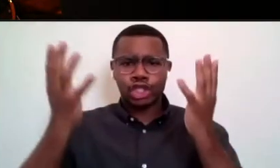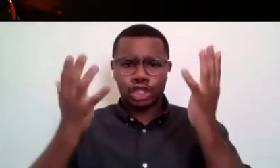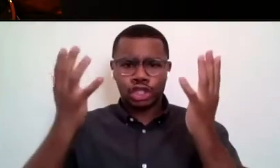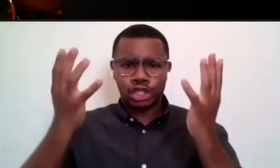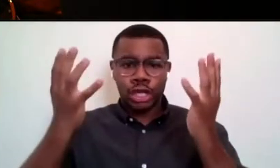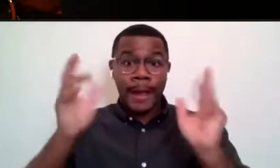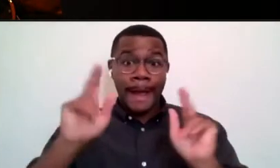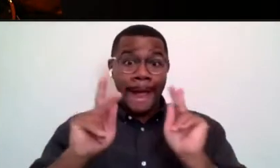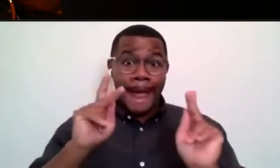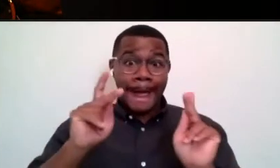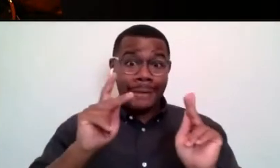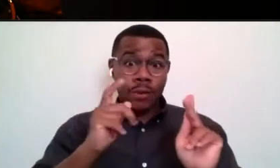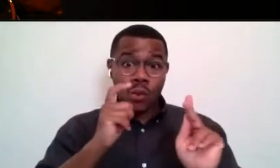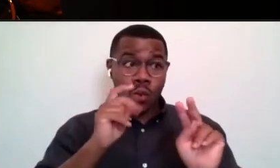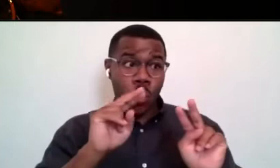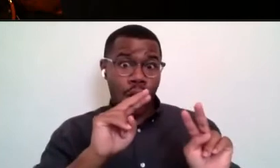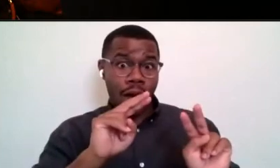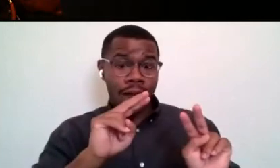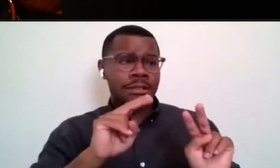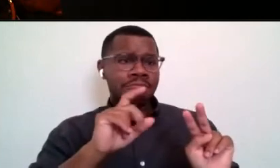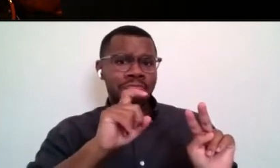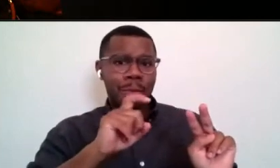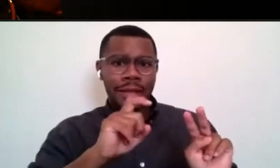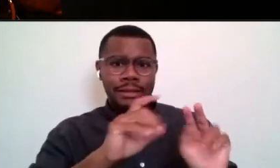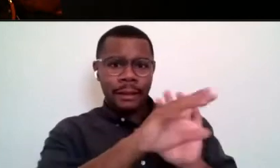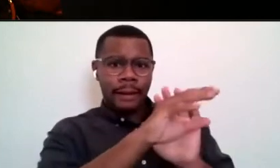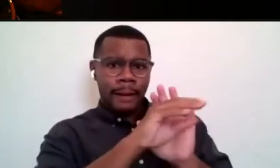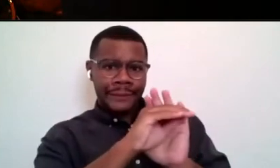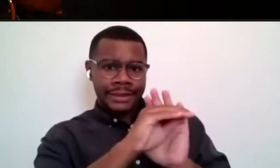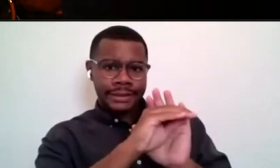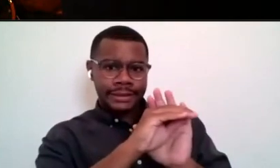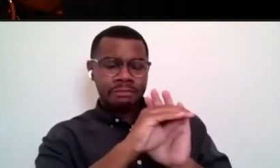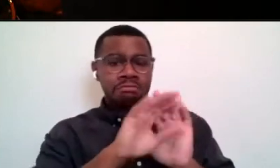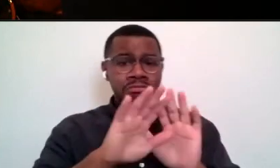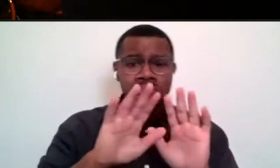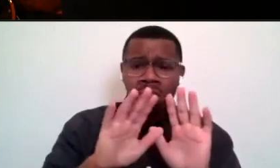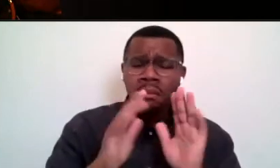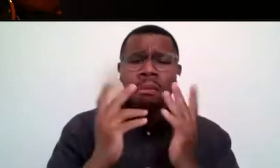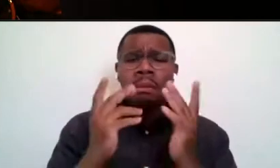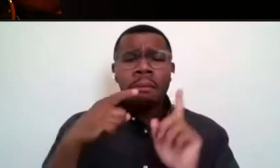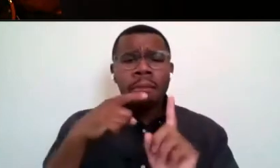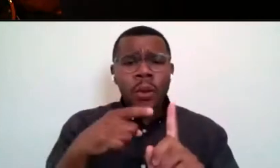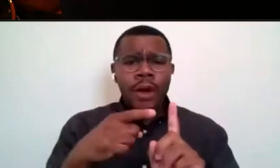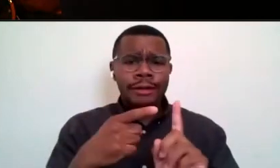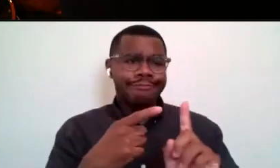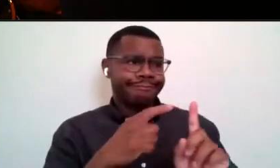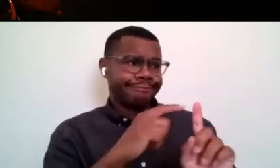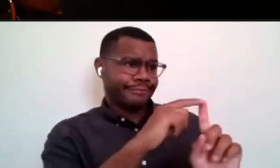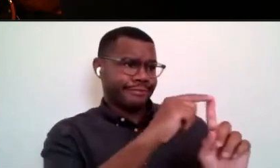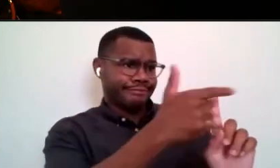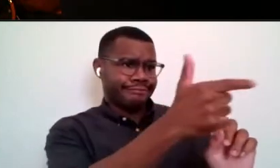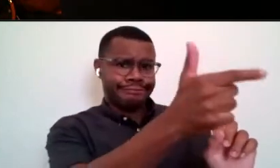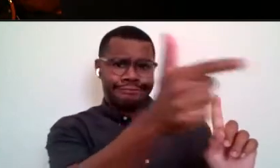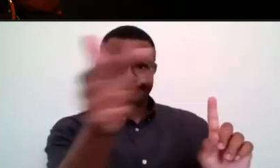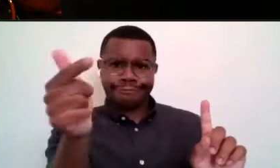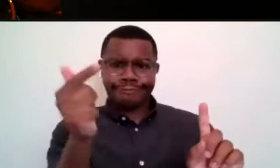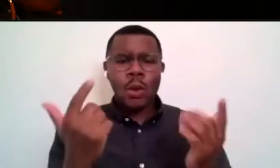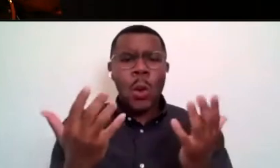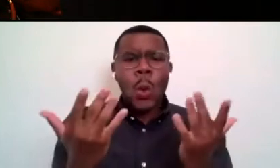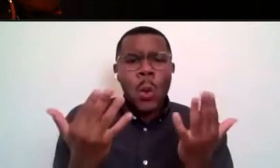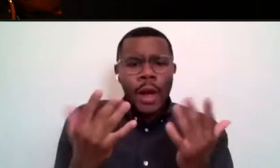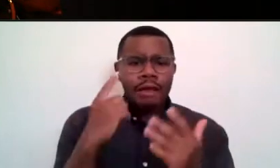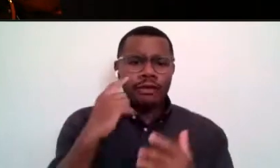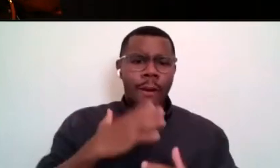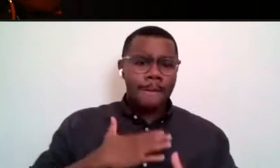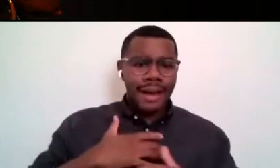to listen and engage, because then everybody's waiting for their time to talk, you know? So it's that very kind of basic stuff like that, as